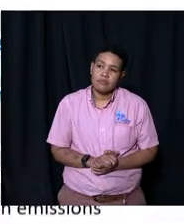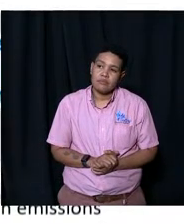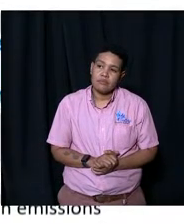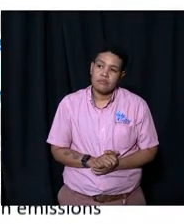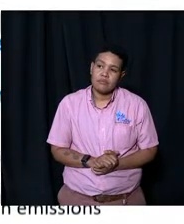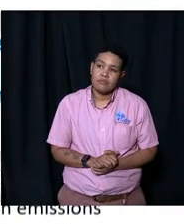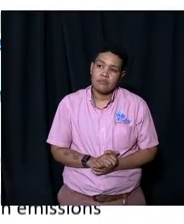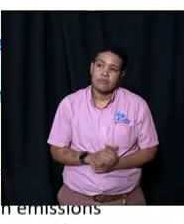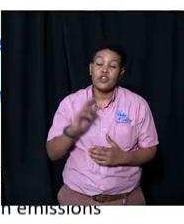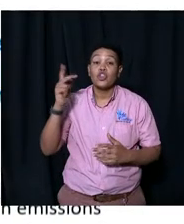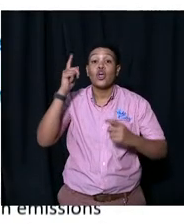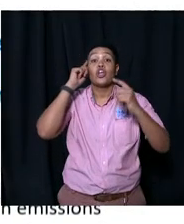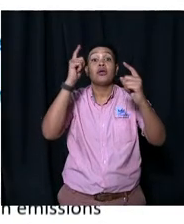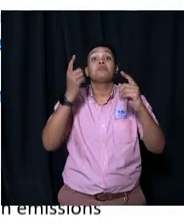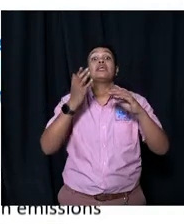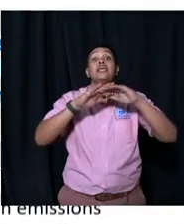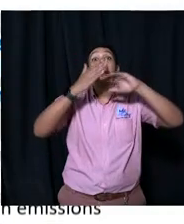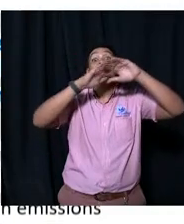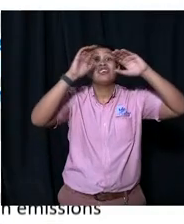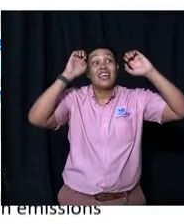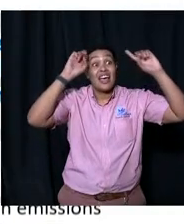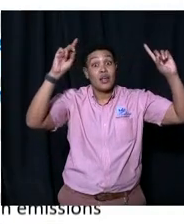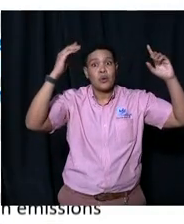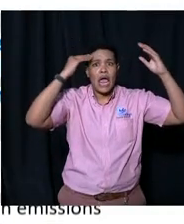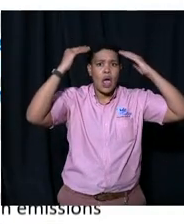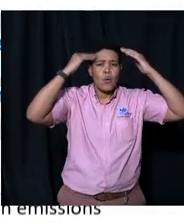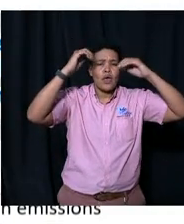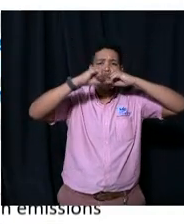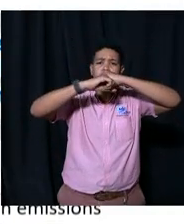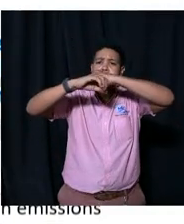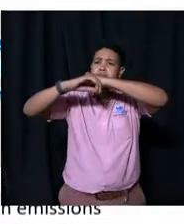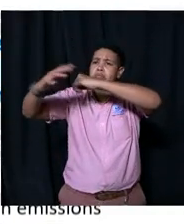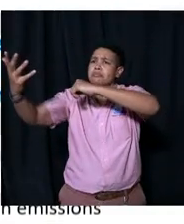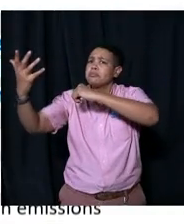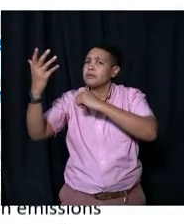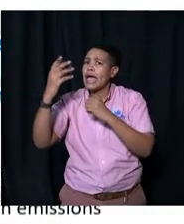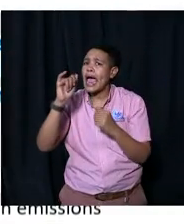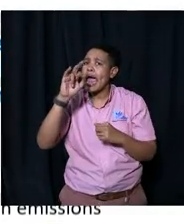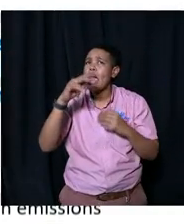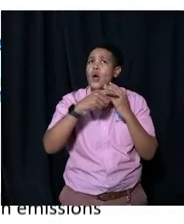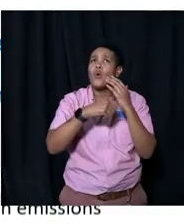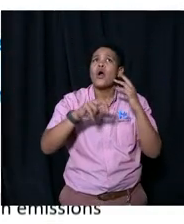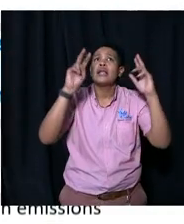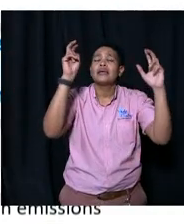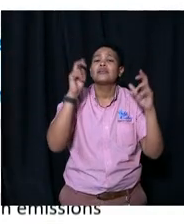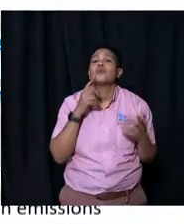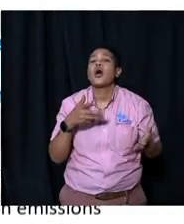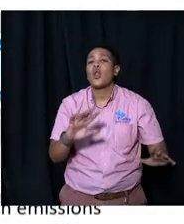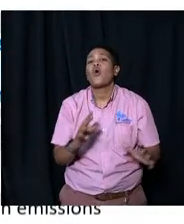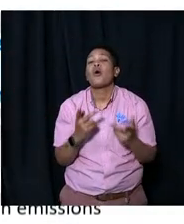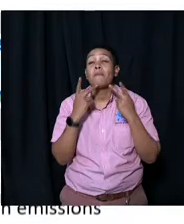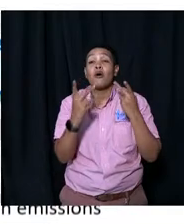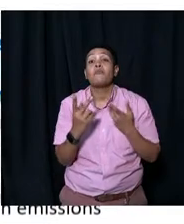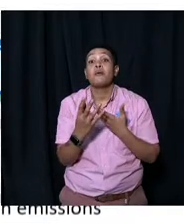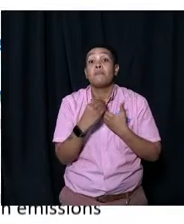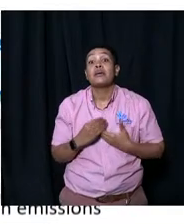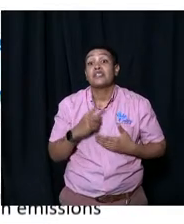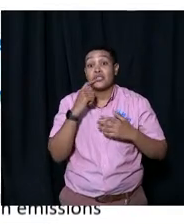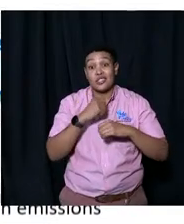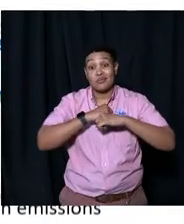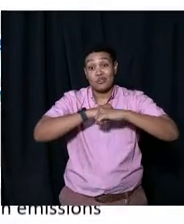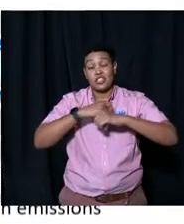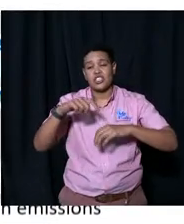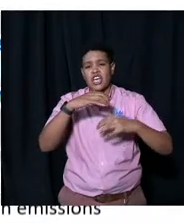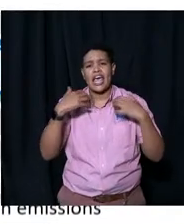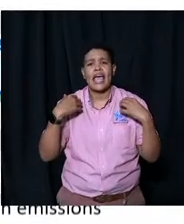Our third objective is to increase education awareness on air quality issues to facilitate public participation in the protection of their health and the